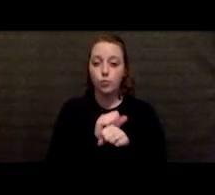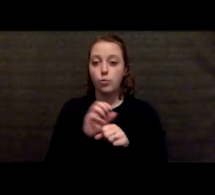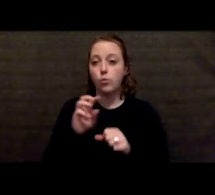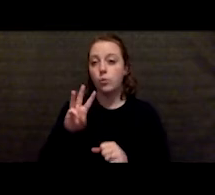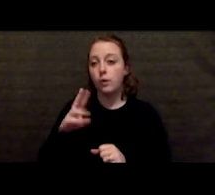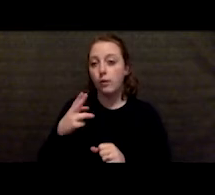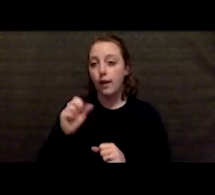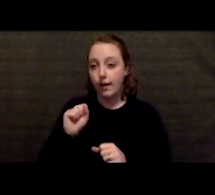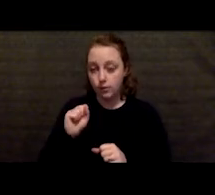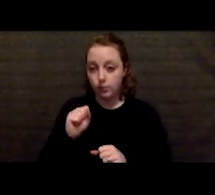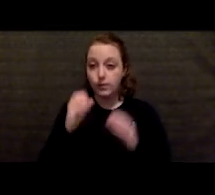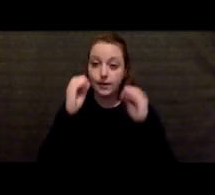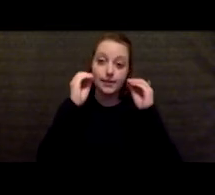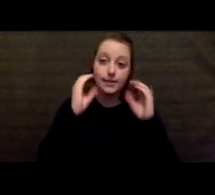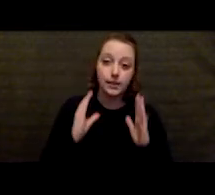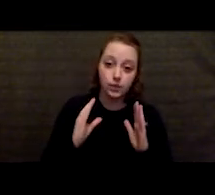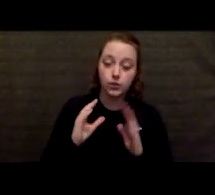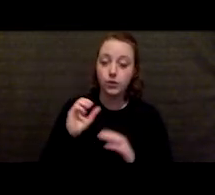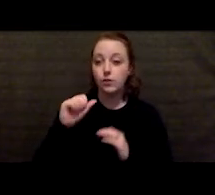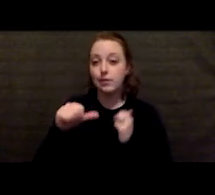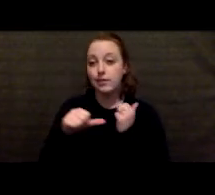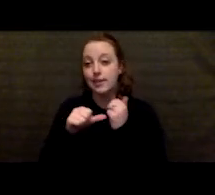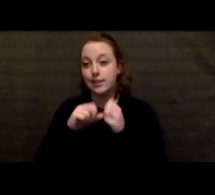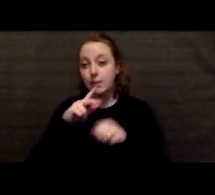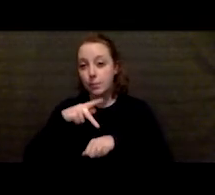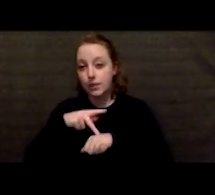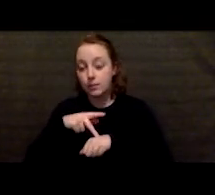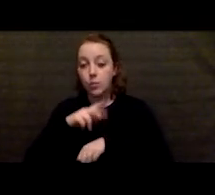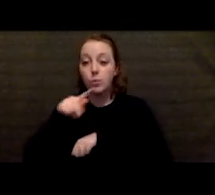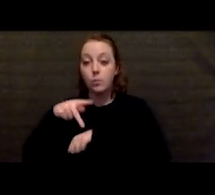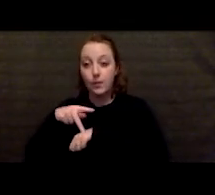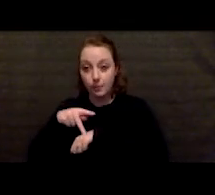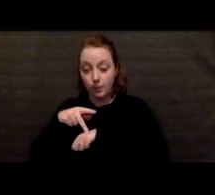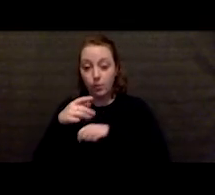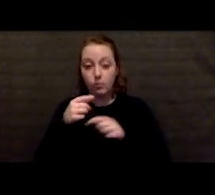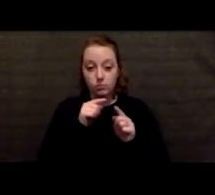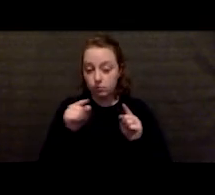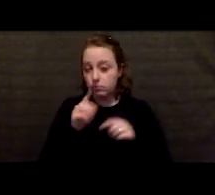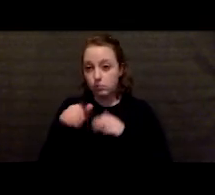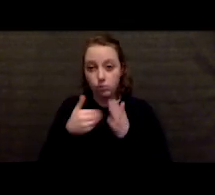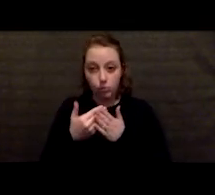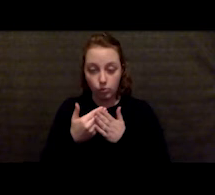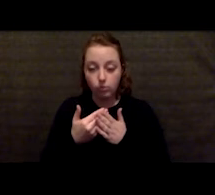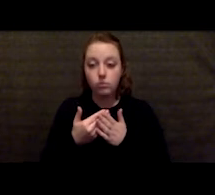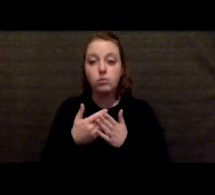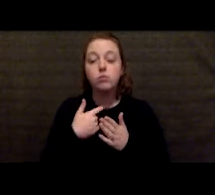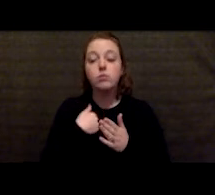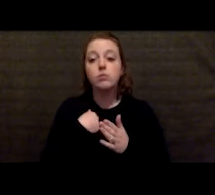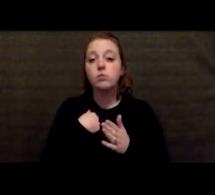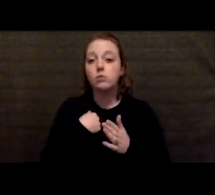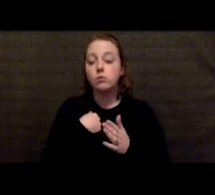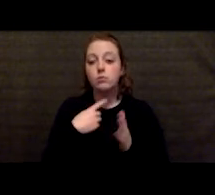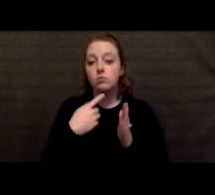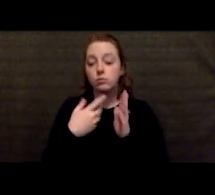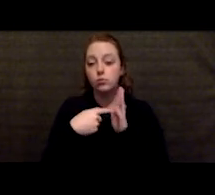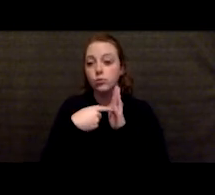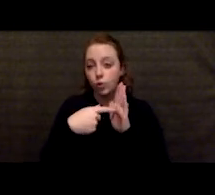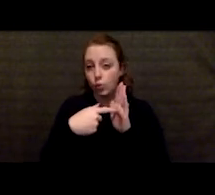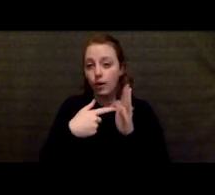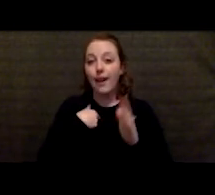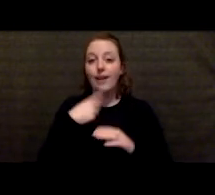principal, as a principal, and I can assure you, those who have questions, I've seen additional wings added, I've